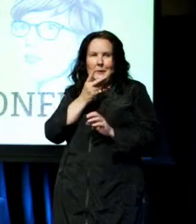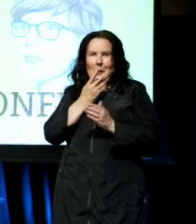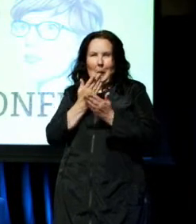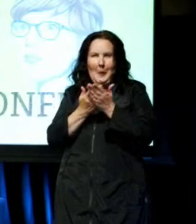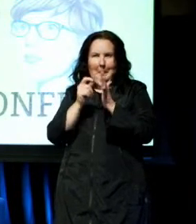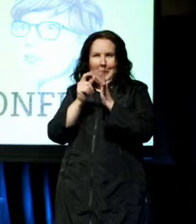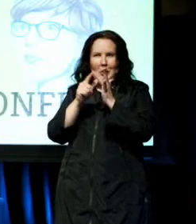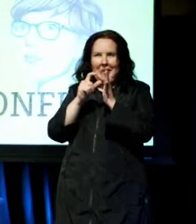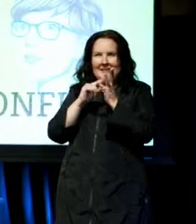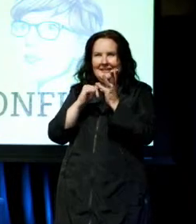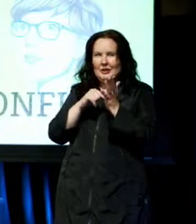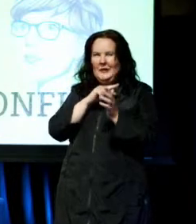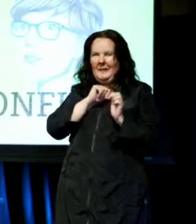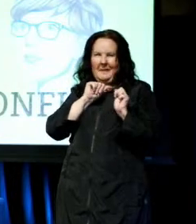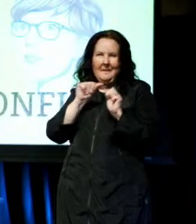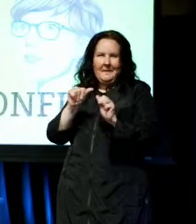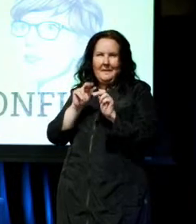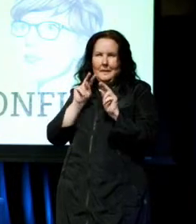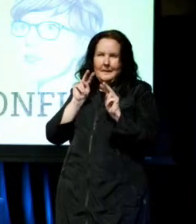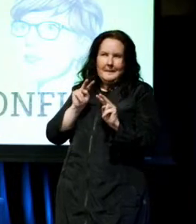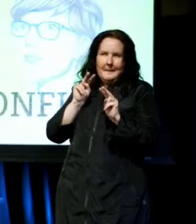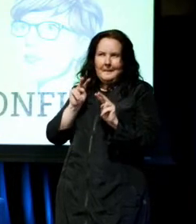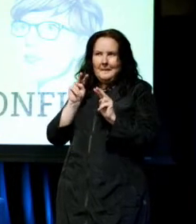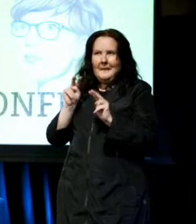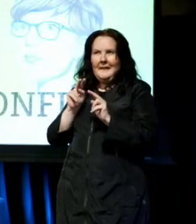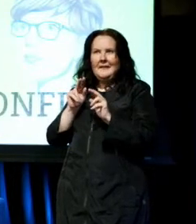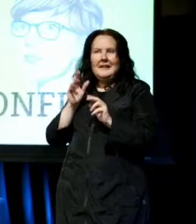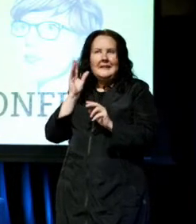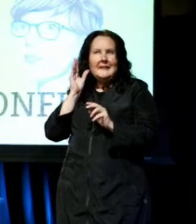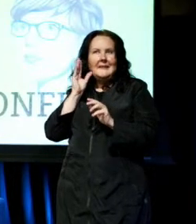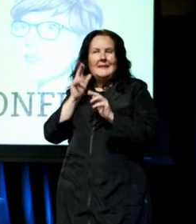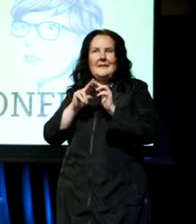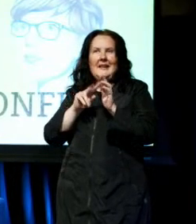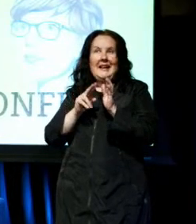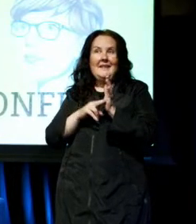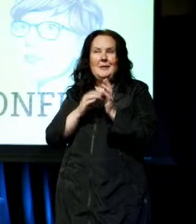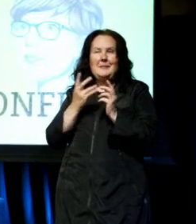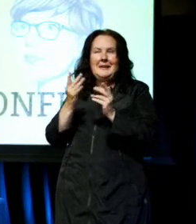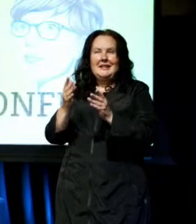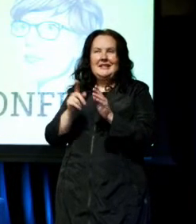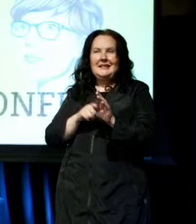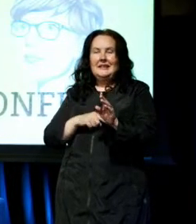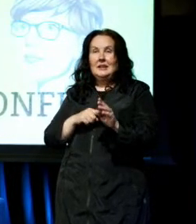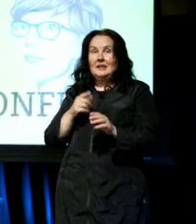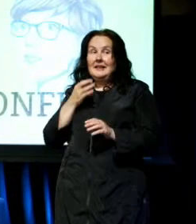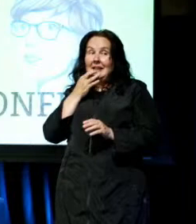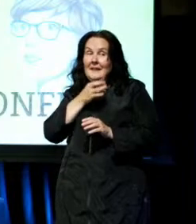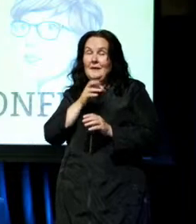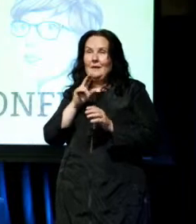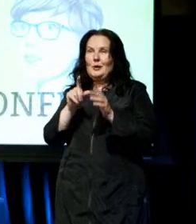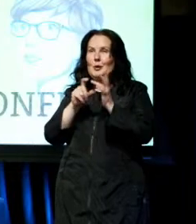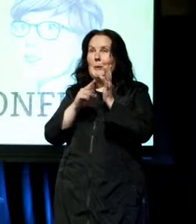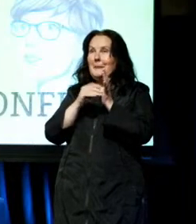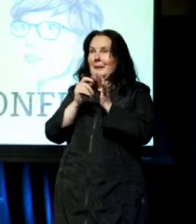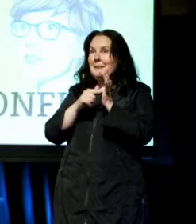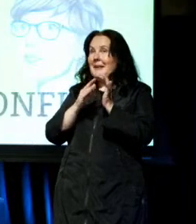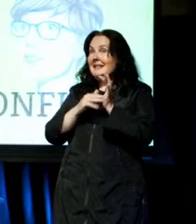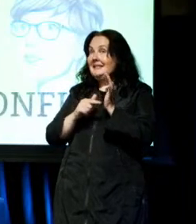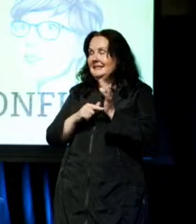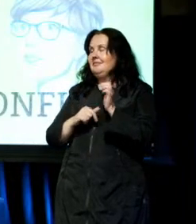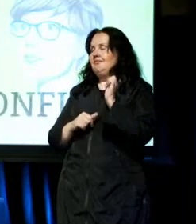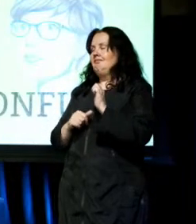for a while. What do you want to talk about? You're asking for compliments? I am asking for compliments, yes. I love this podcast and have, well, I